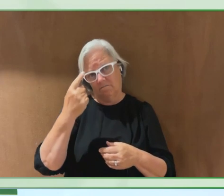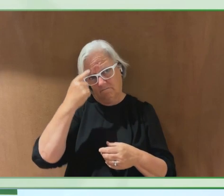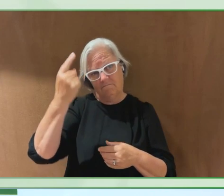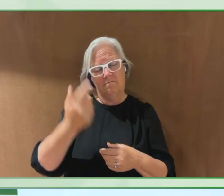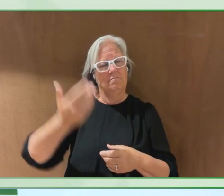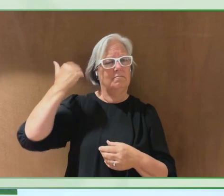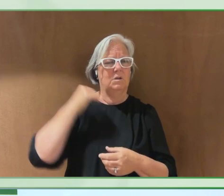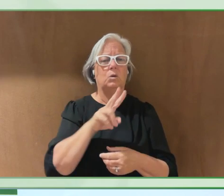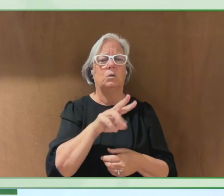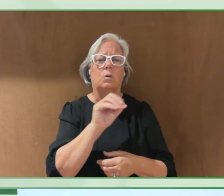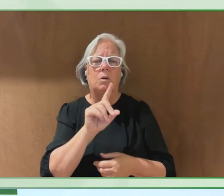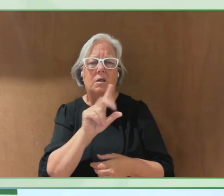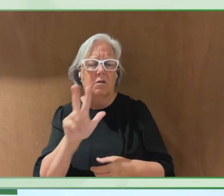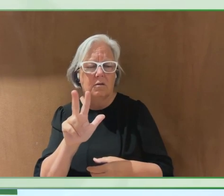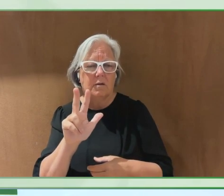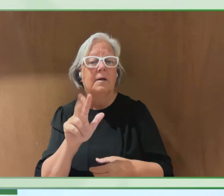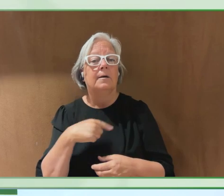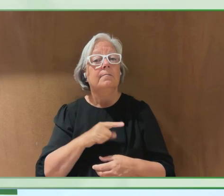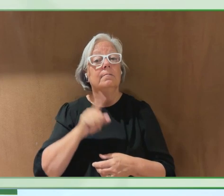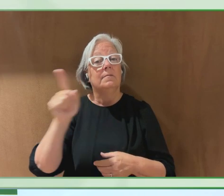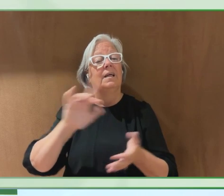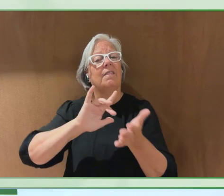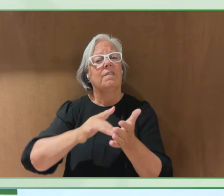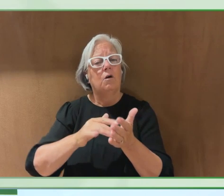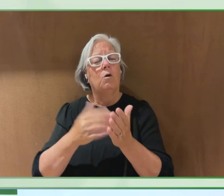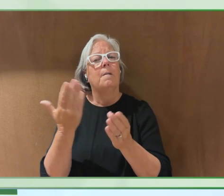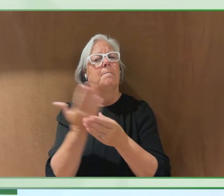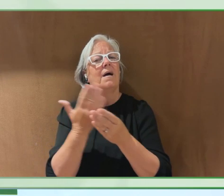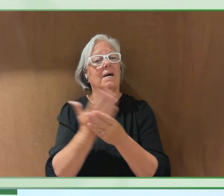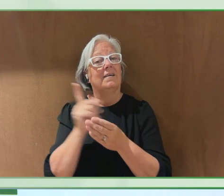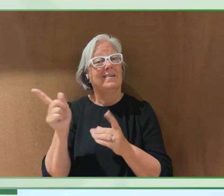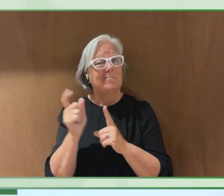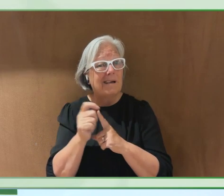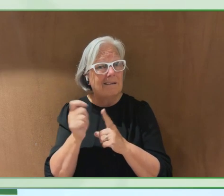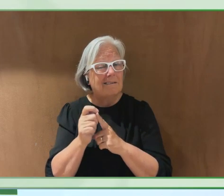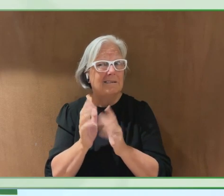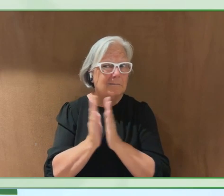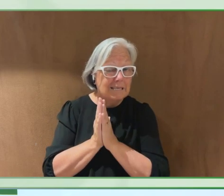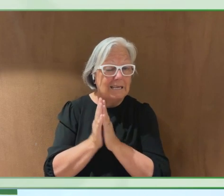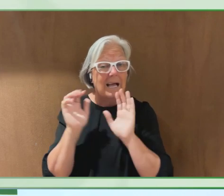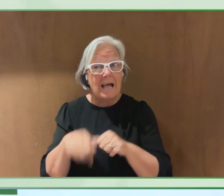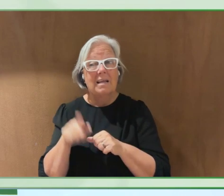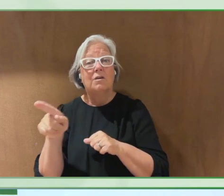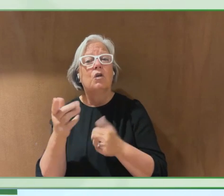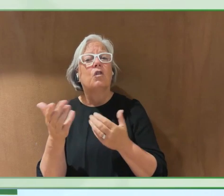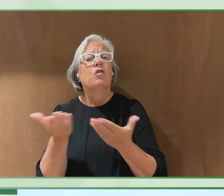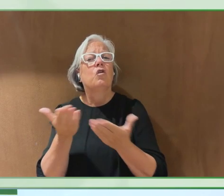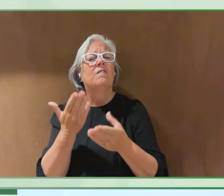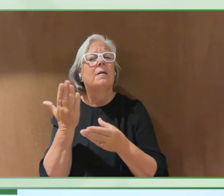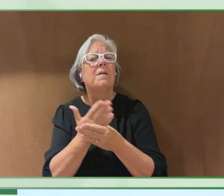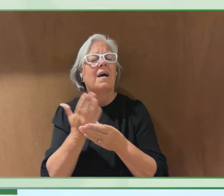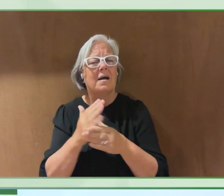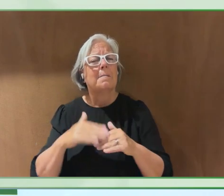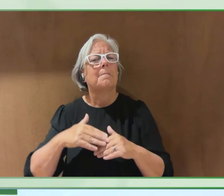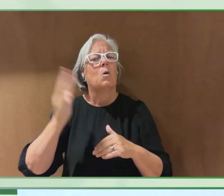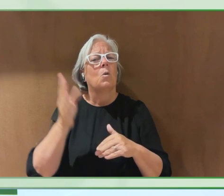the central bank of the country of Pakistan and asked them to make banking services accessible and their job employment inclusive of